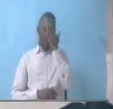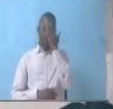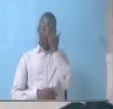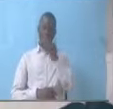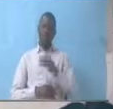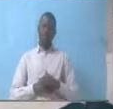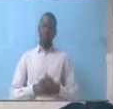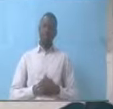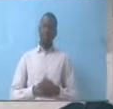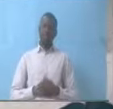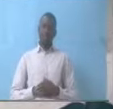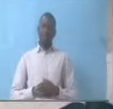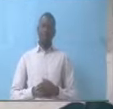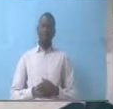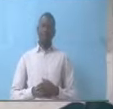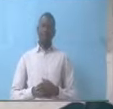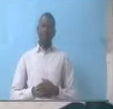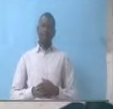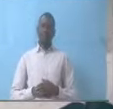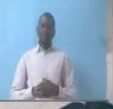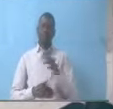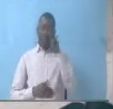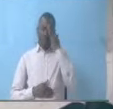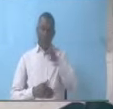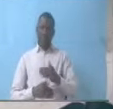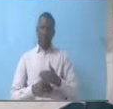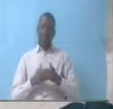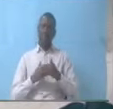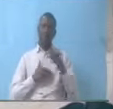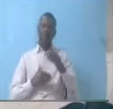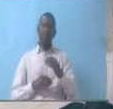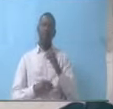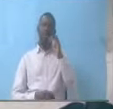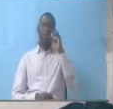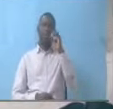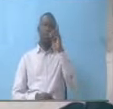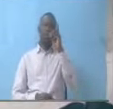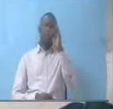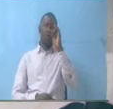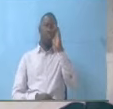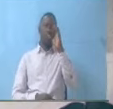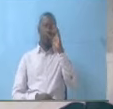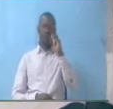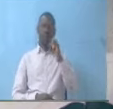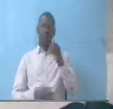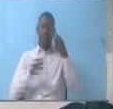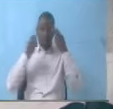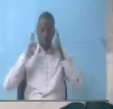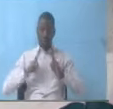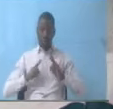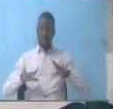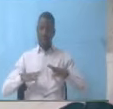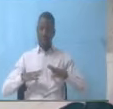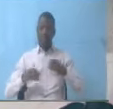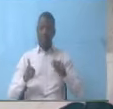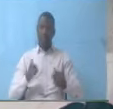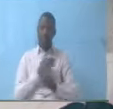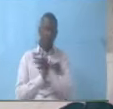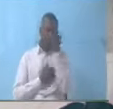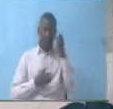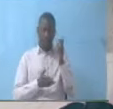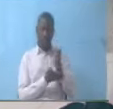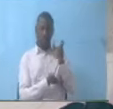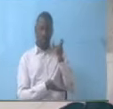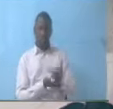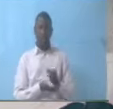Amen. Amen. Thank you very much, Bishop Odiko. Council, if we are ready with this morning's witness, you may please